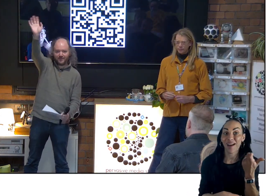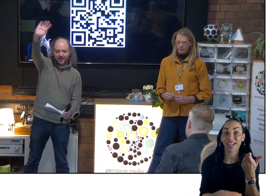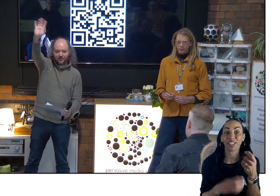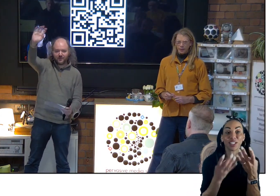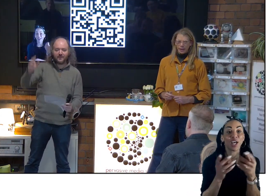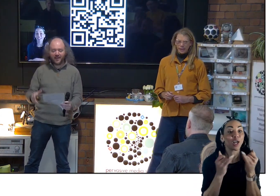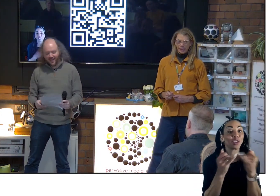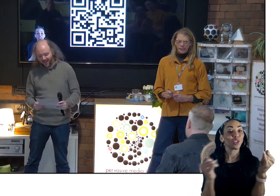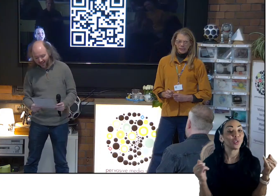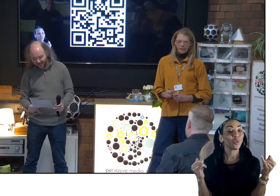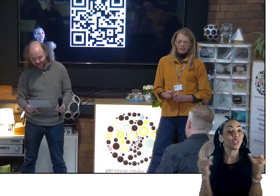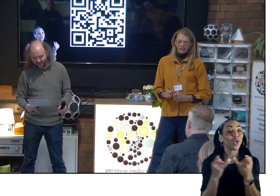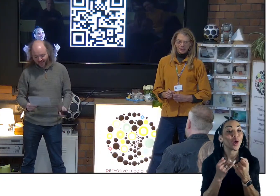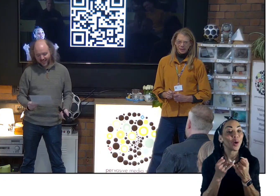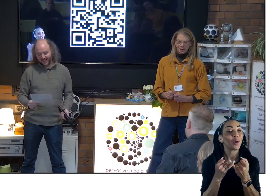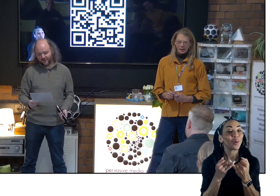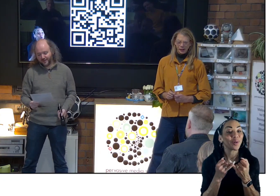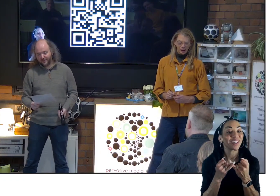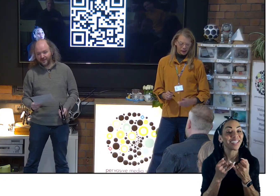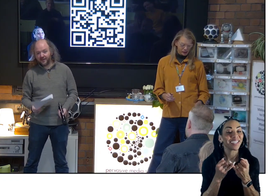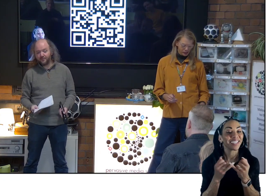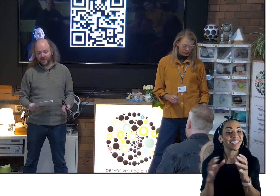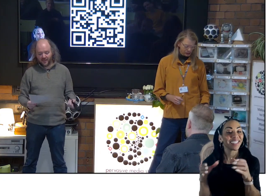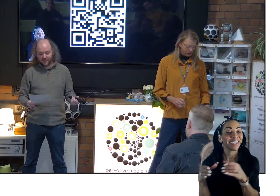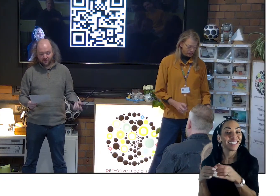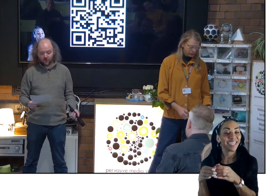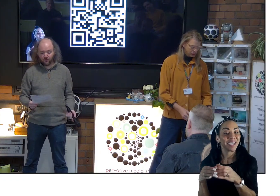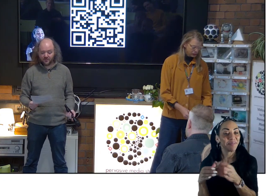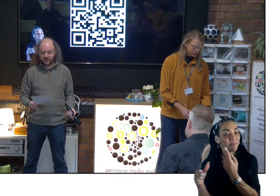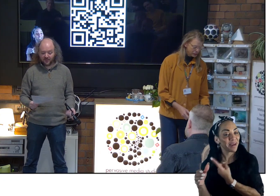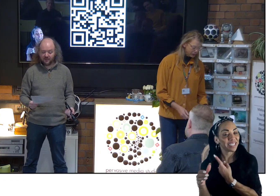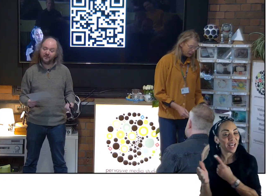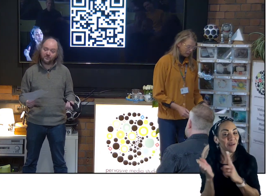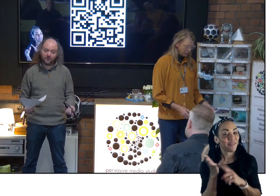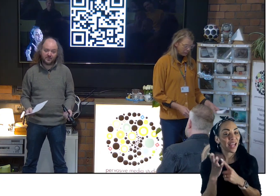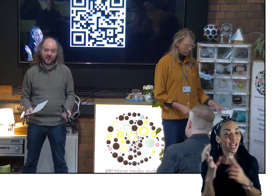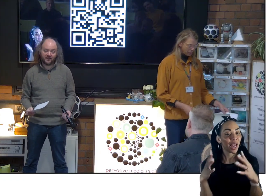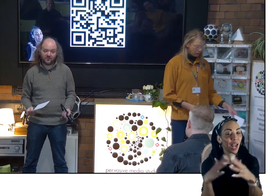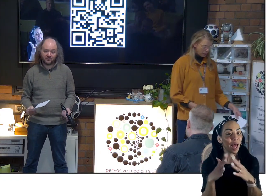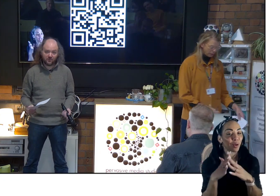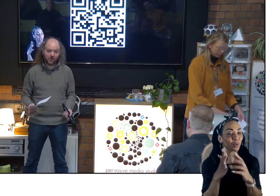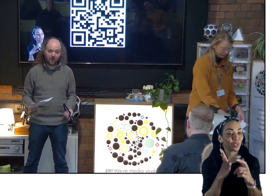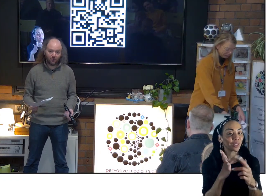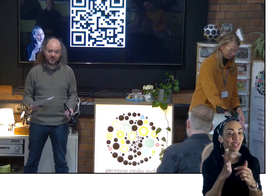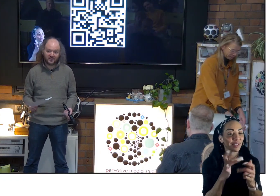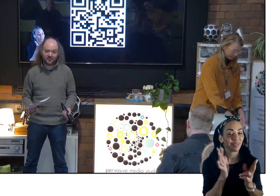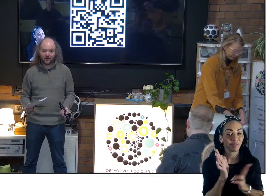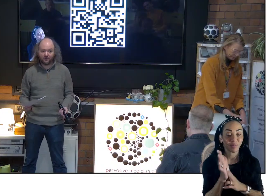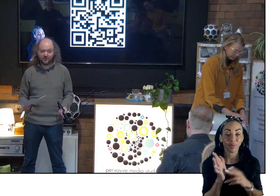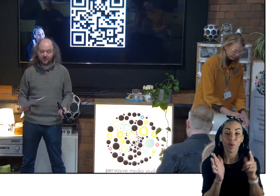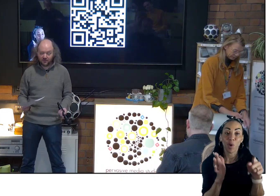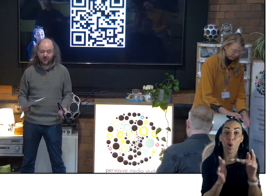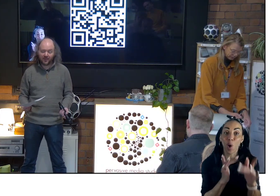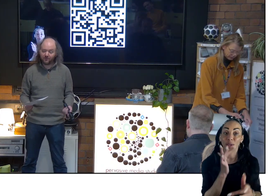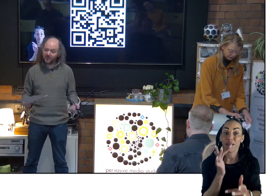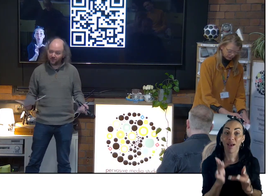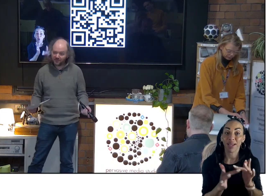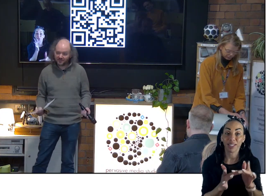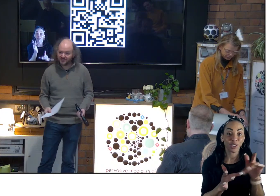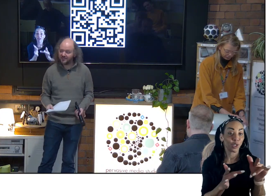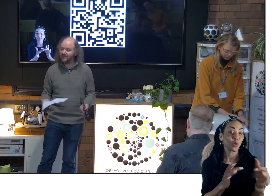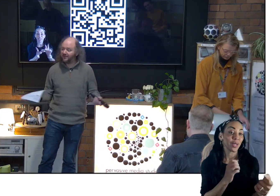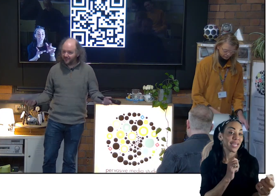now, that's me and Loughton. We'll be happy to help. If you're watching online, please drop us a line on studio@watershed.co.uk